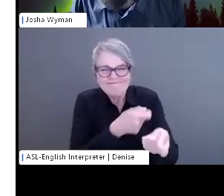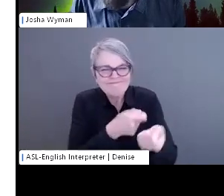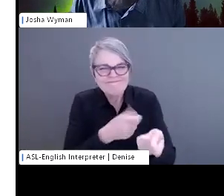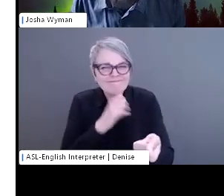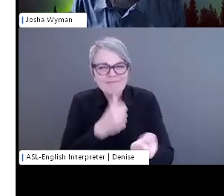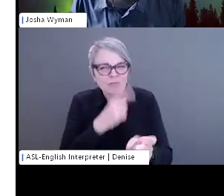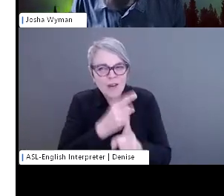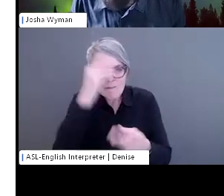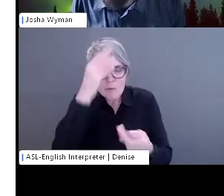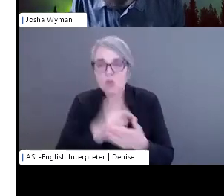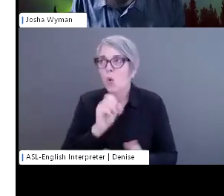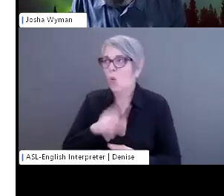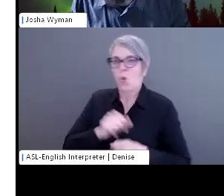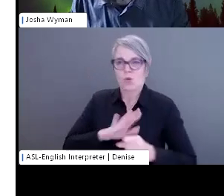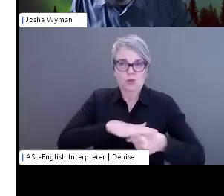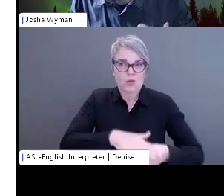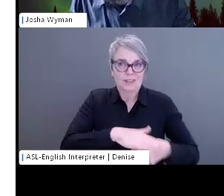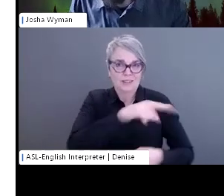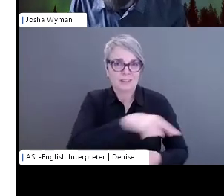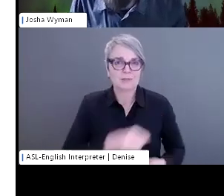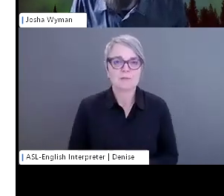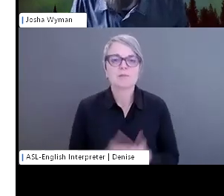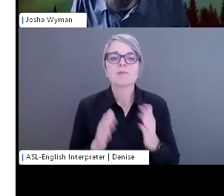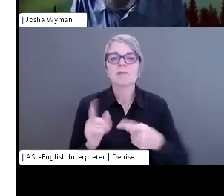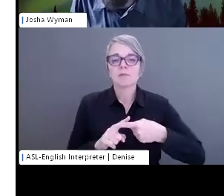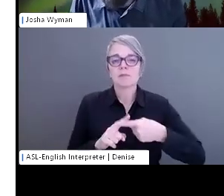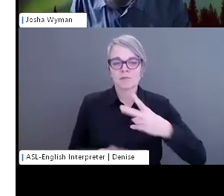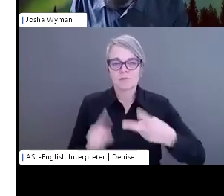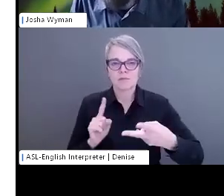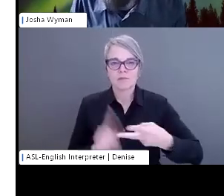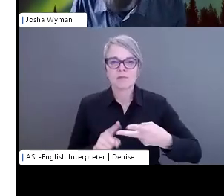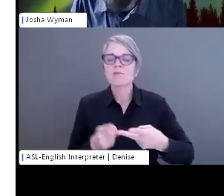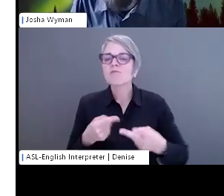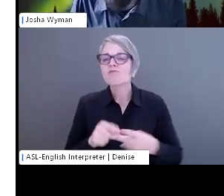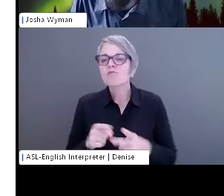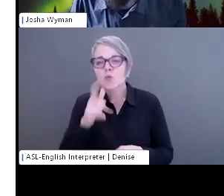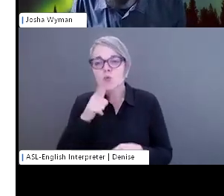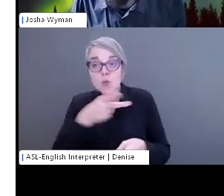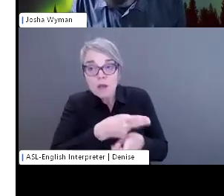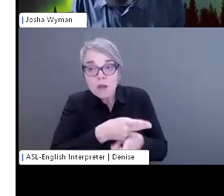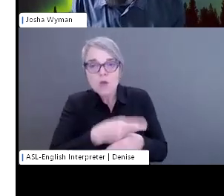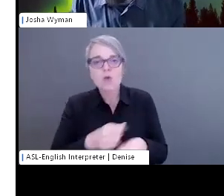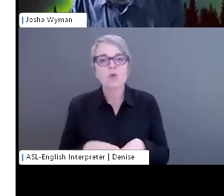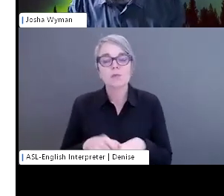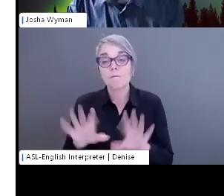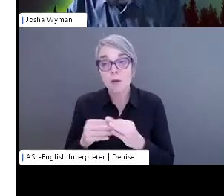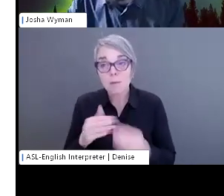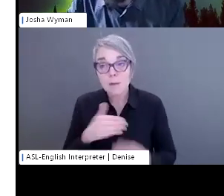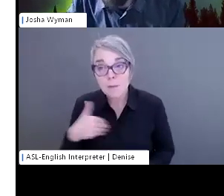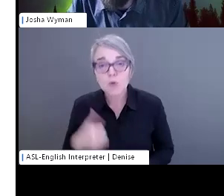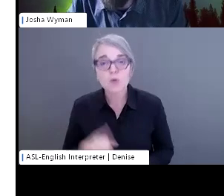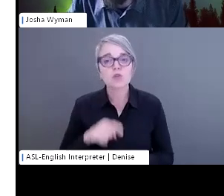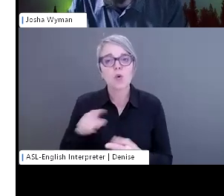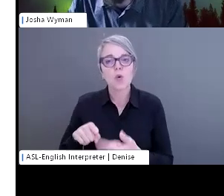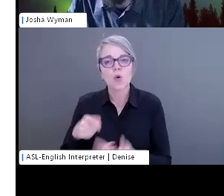2, consult with the caregivers, family members, or relevant health professionals, especially if they're in a long-term care home, to find what is the